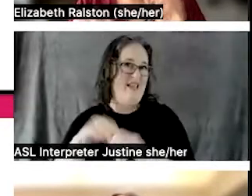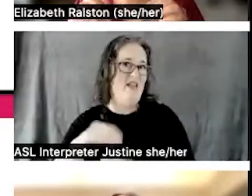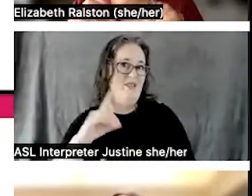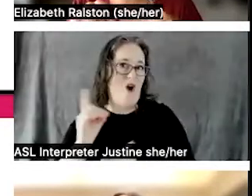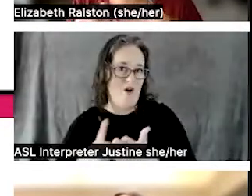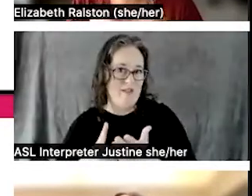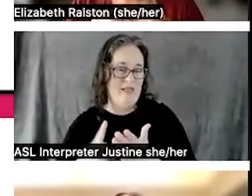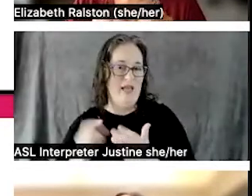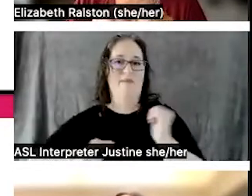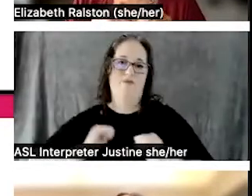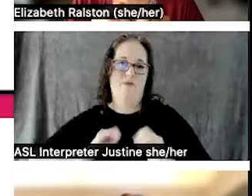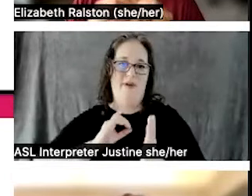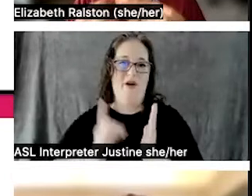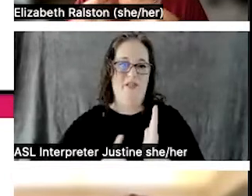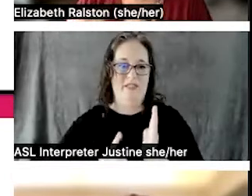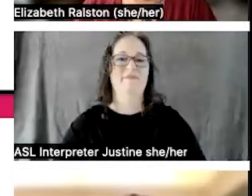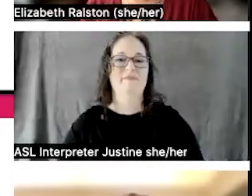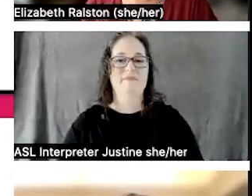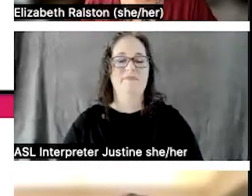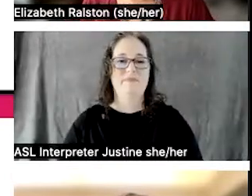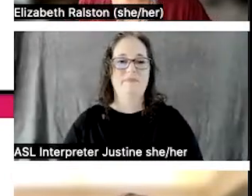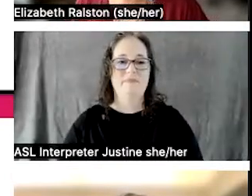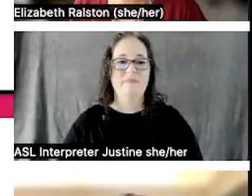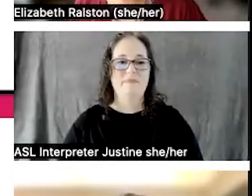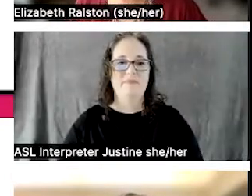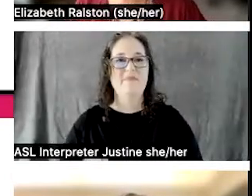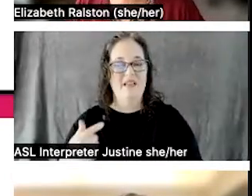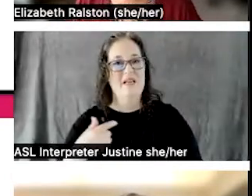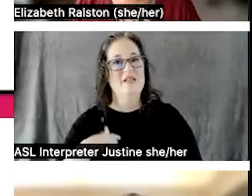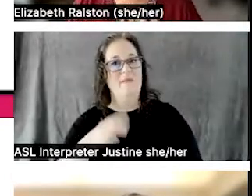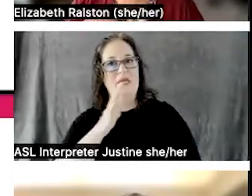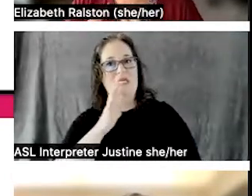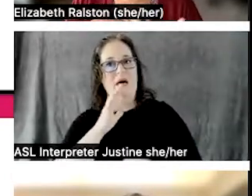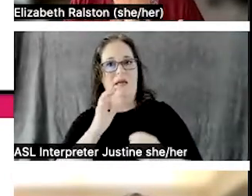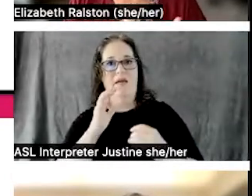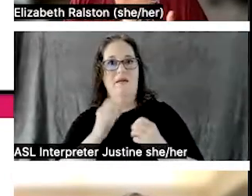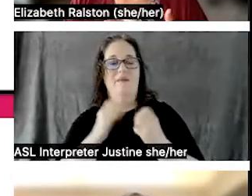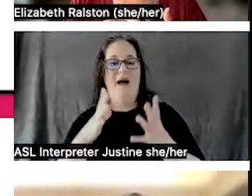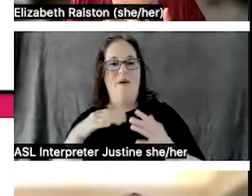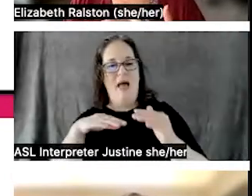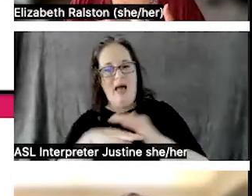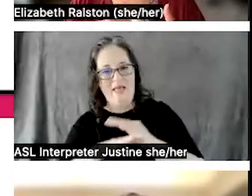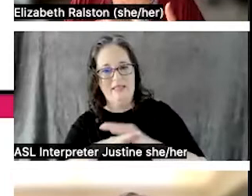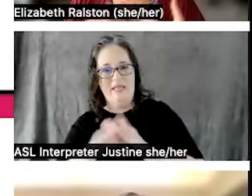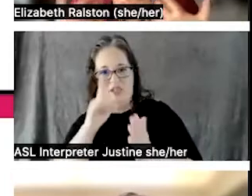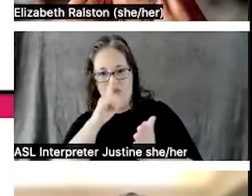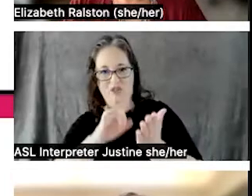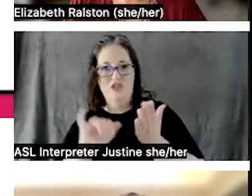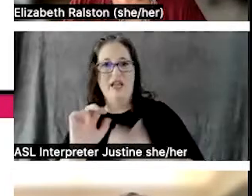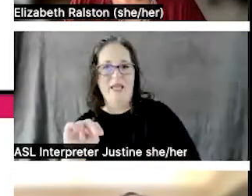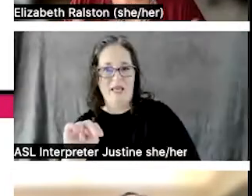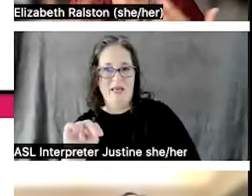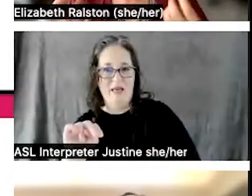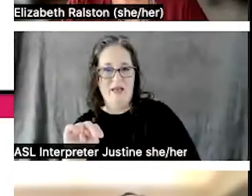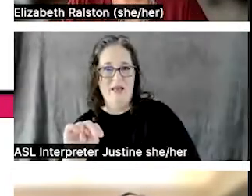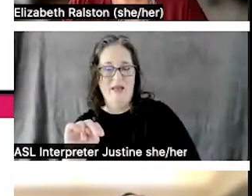access check-ins. And I've been talking a lot about access check-ins and what that means is it